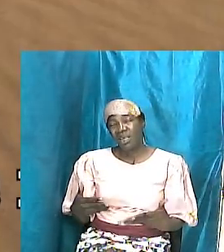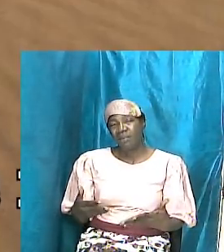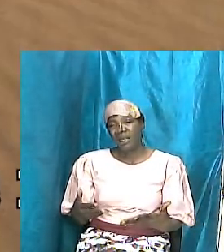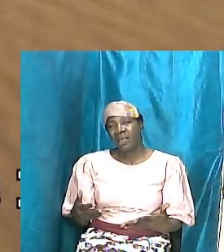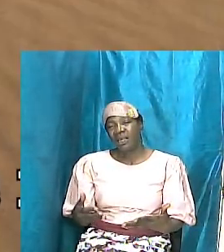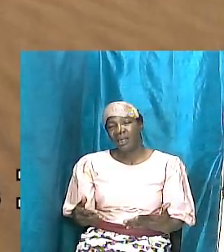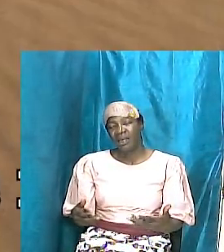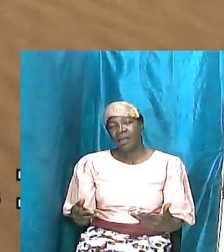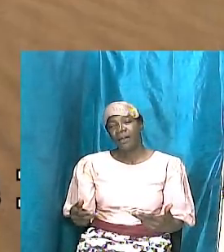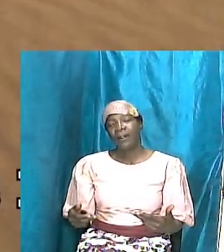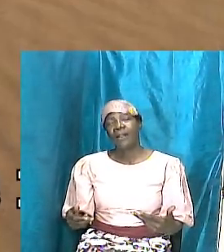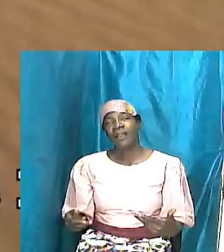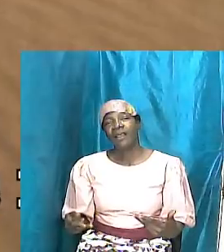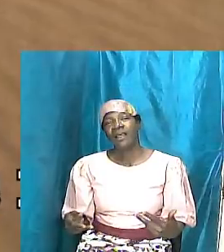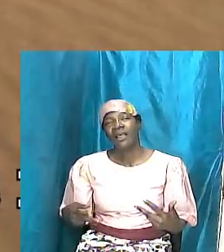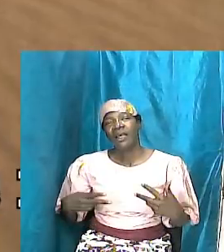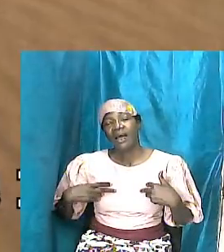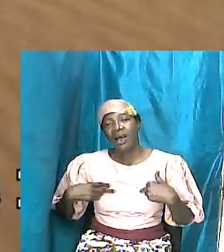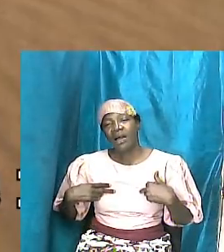that you had